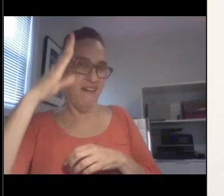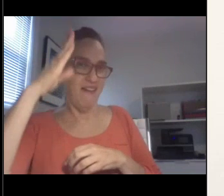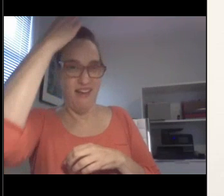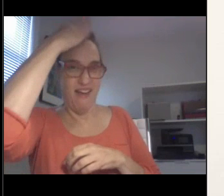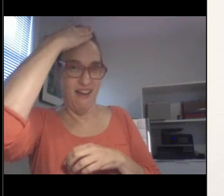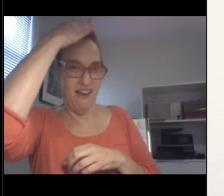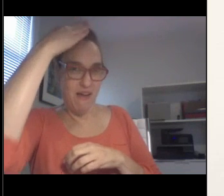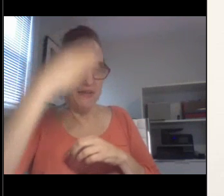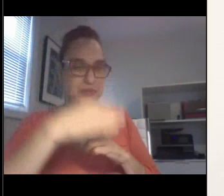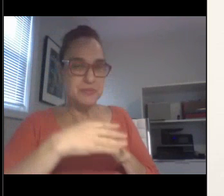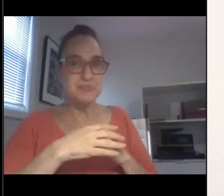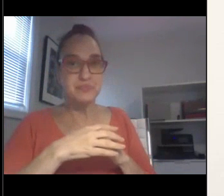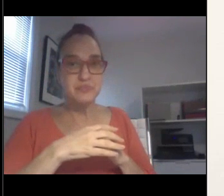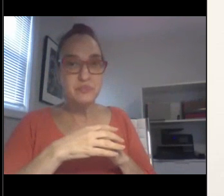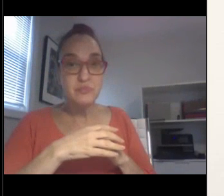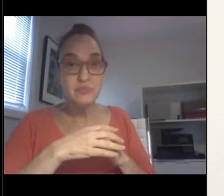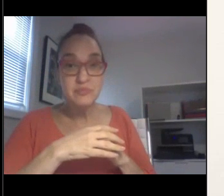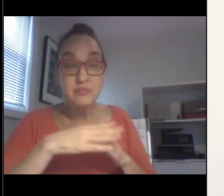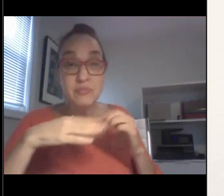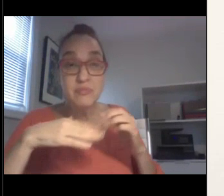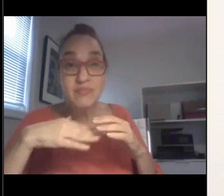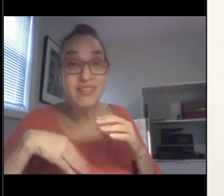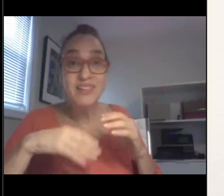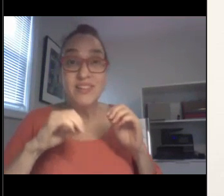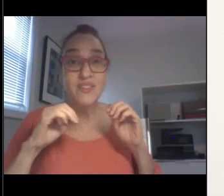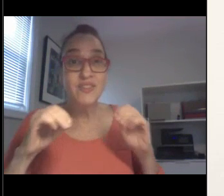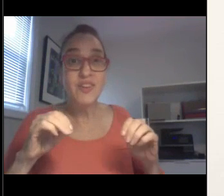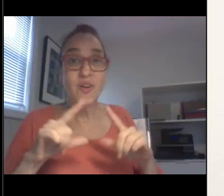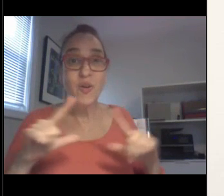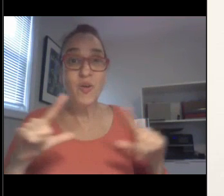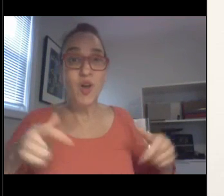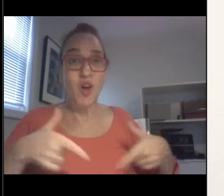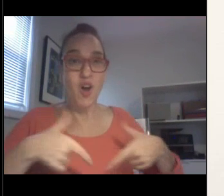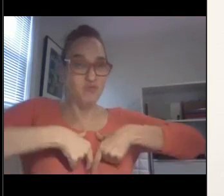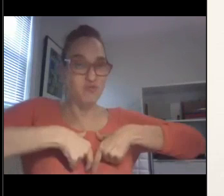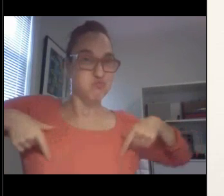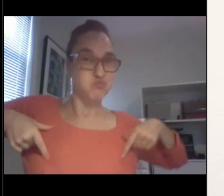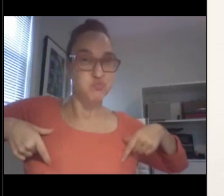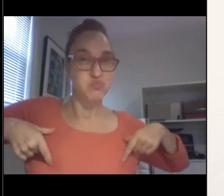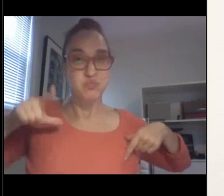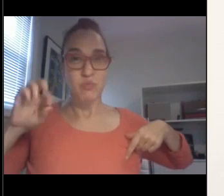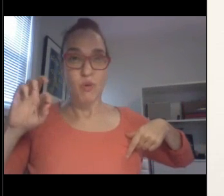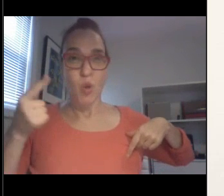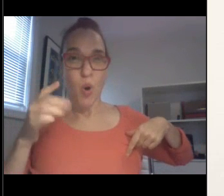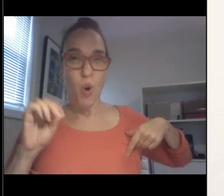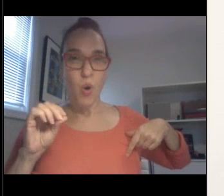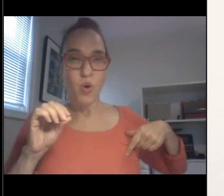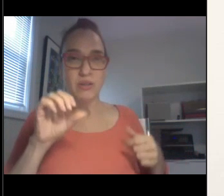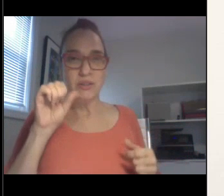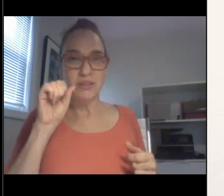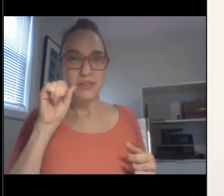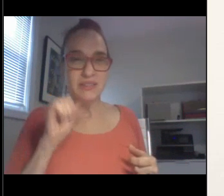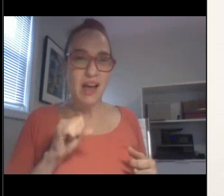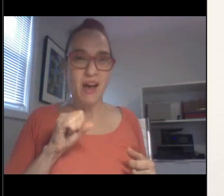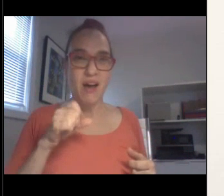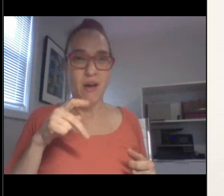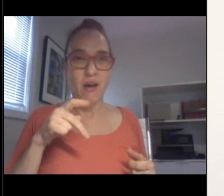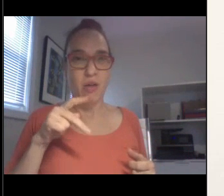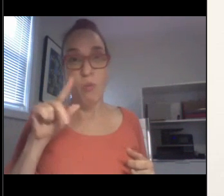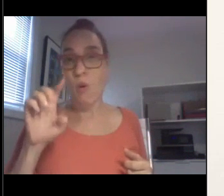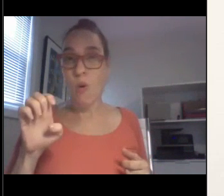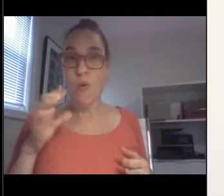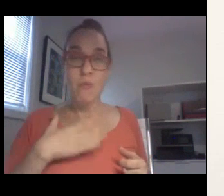little below, no large logos, which is to say, i.e. South Pole, which is my favorite brand as